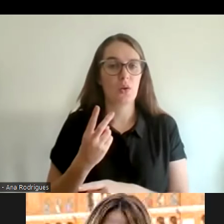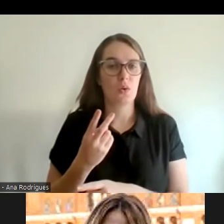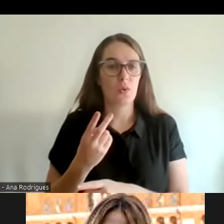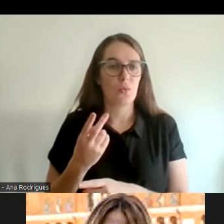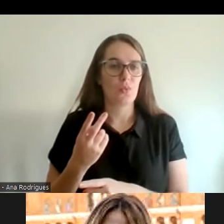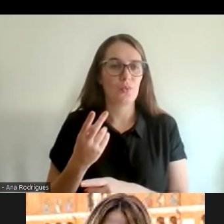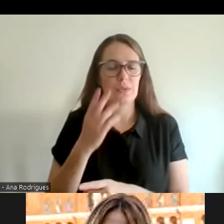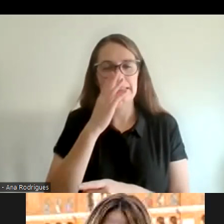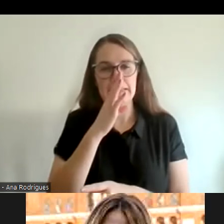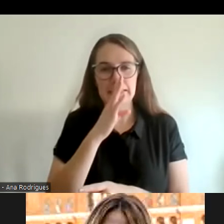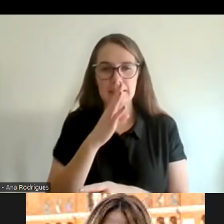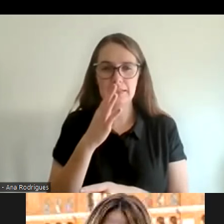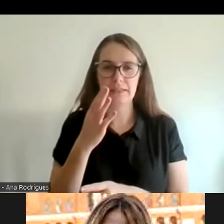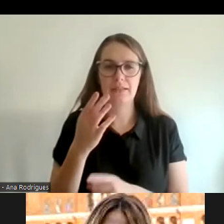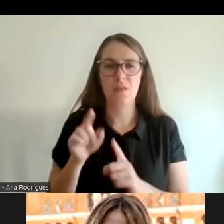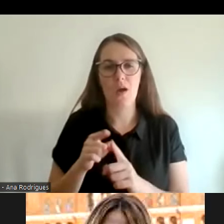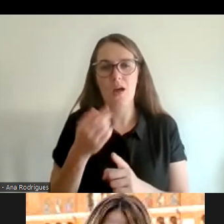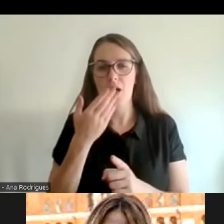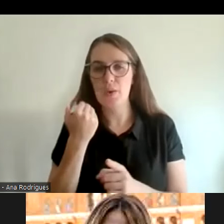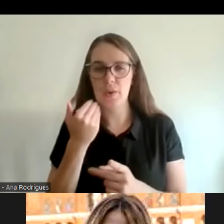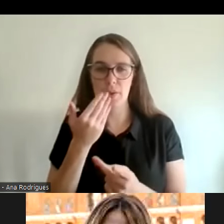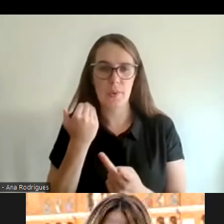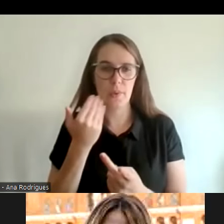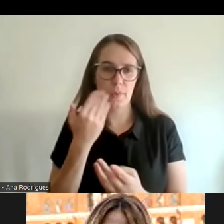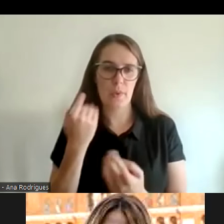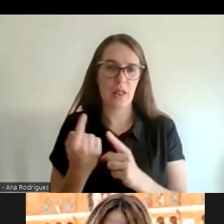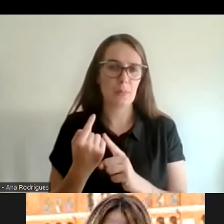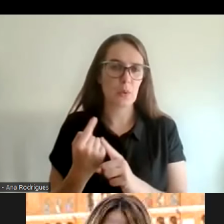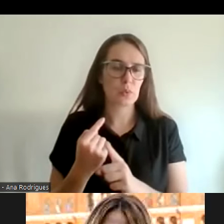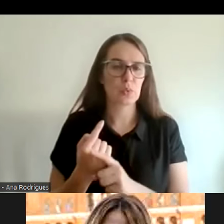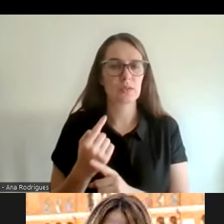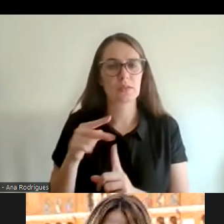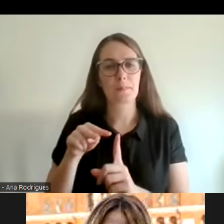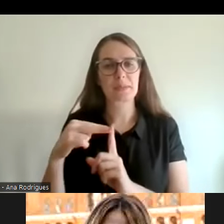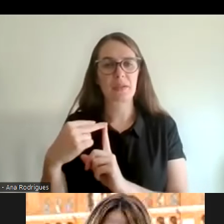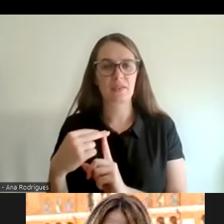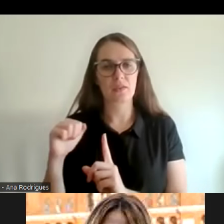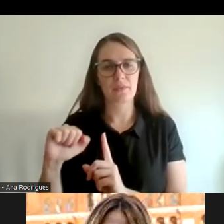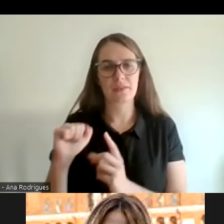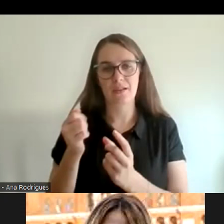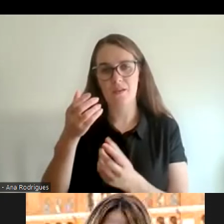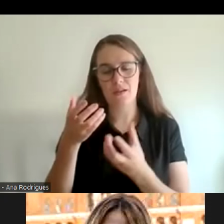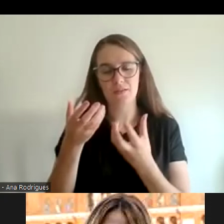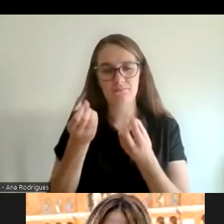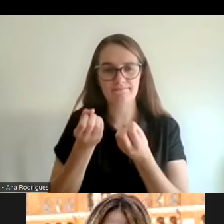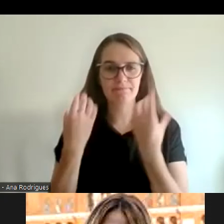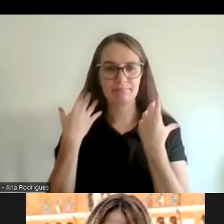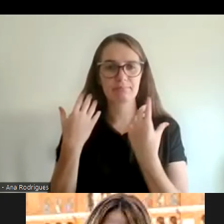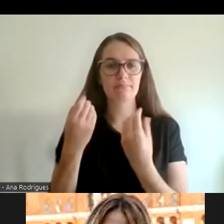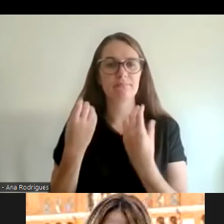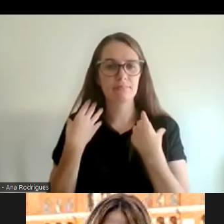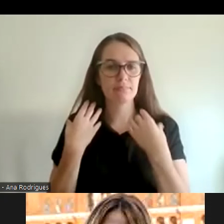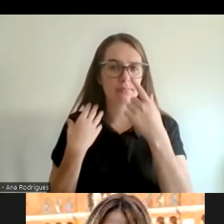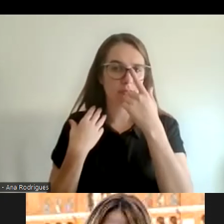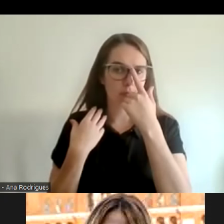some sections of their views, fearing